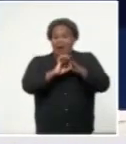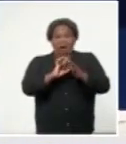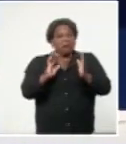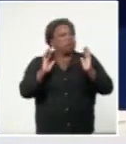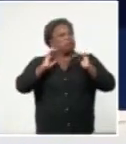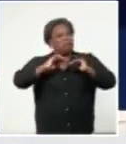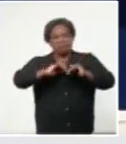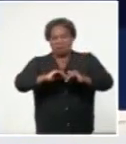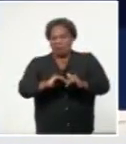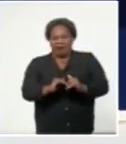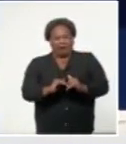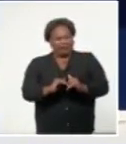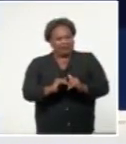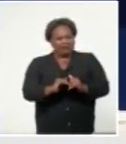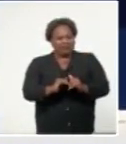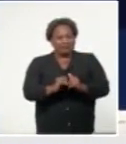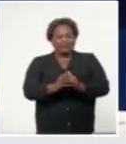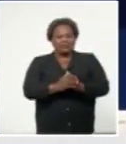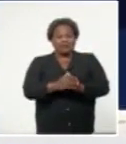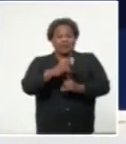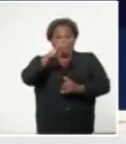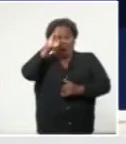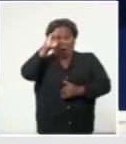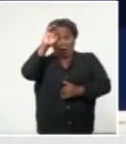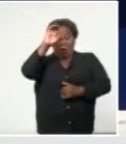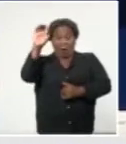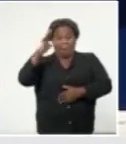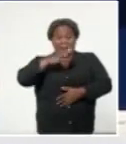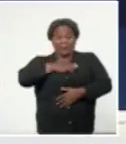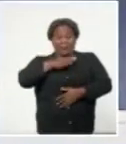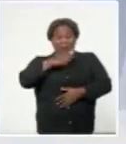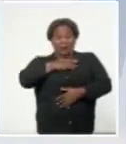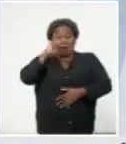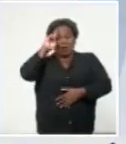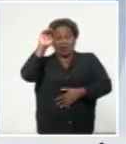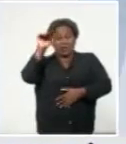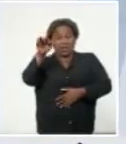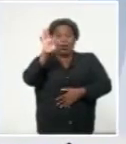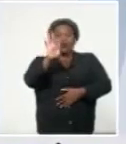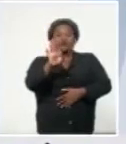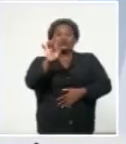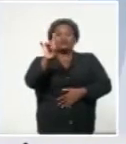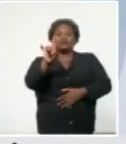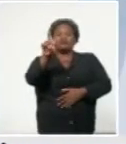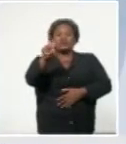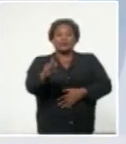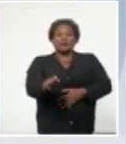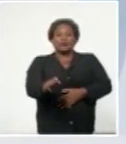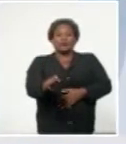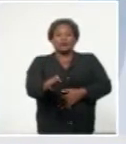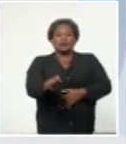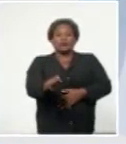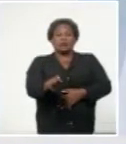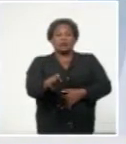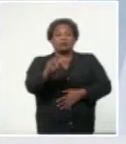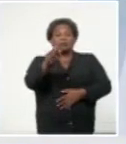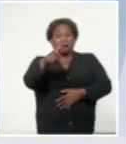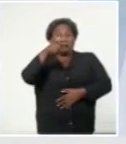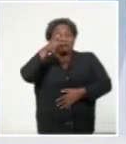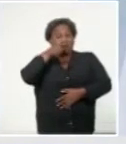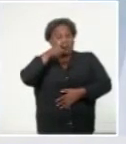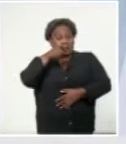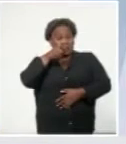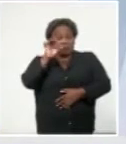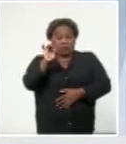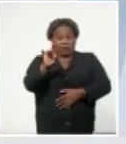We have no patients in critical or serious condition. In our hospitals, 89 patients